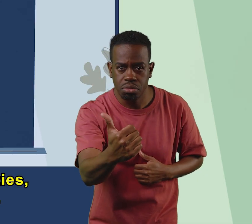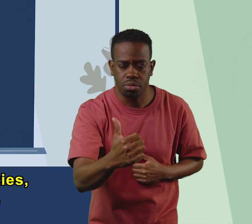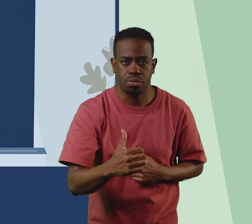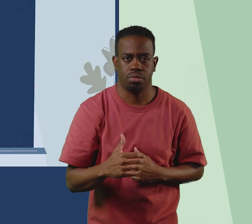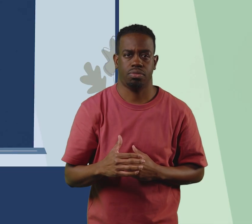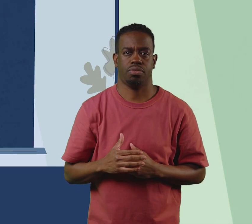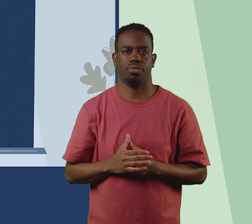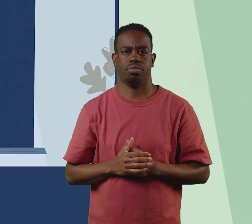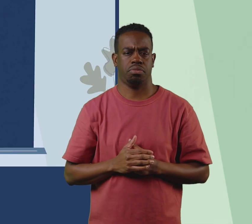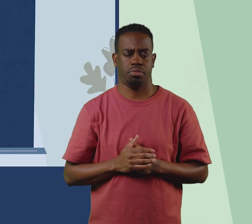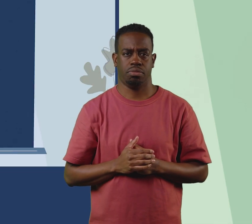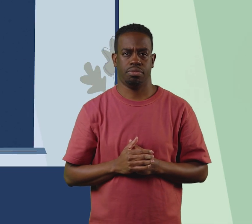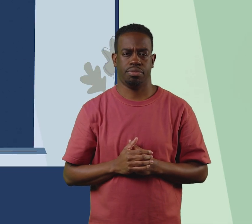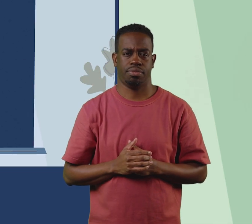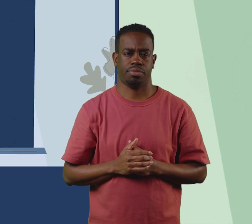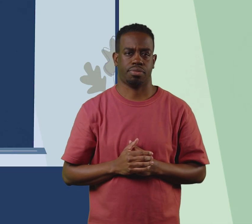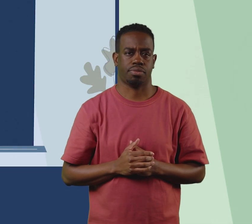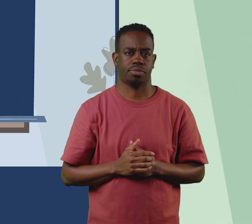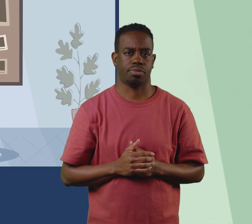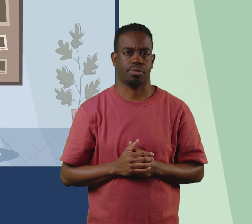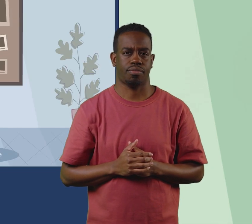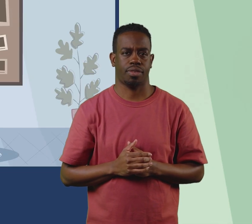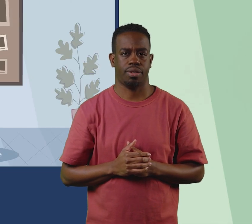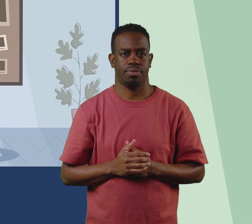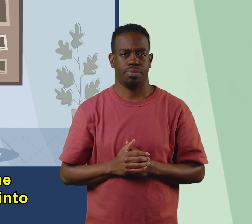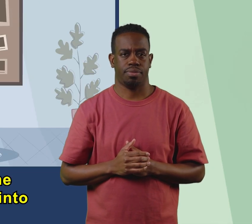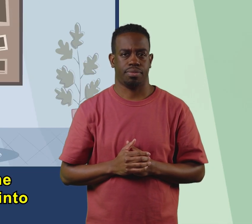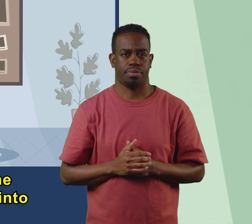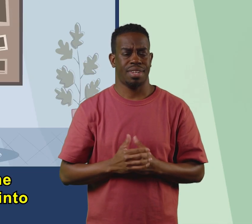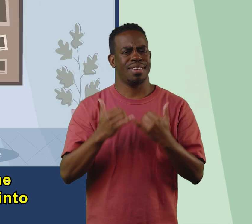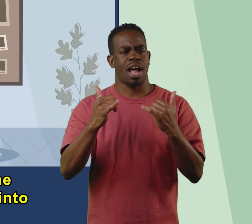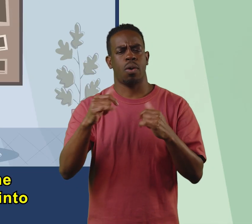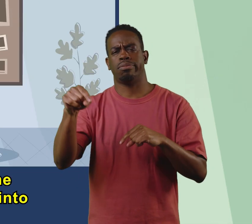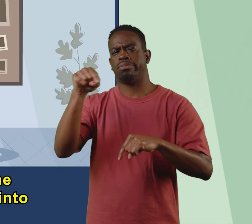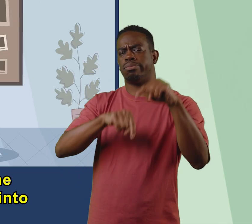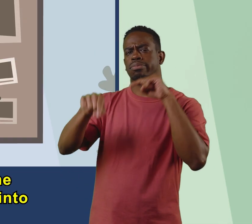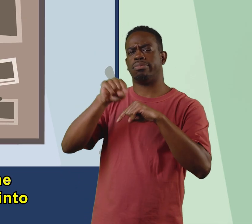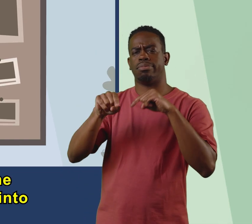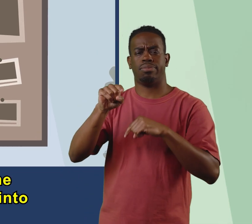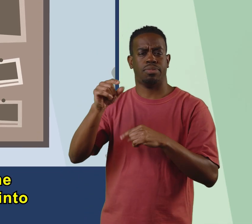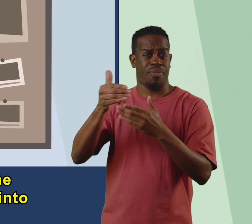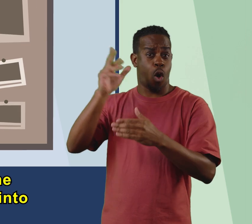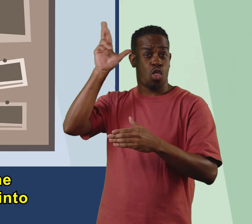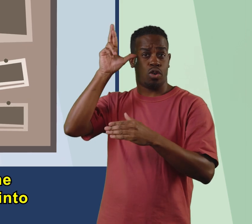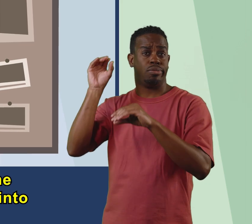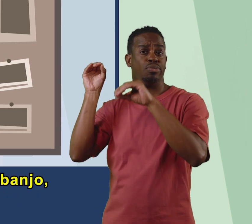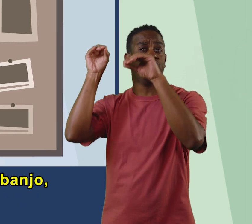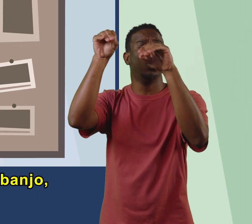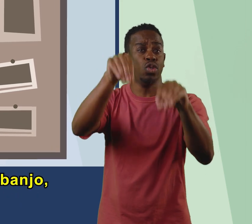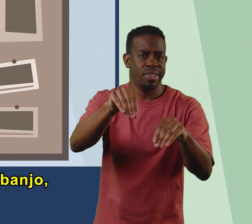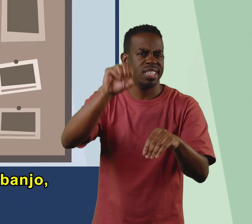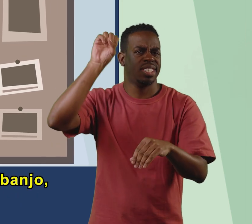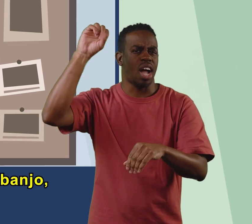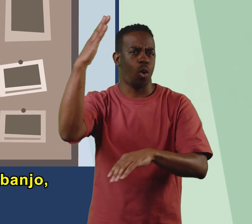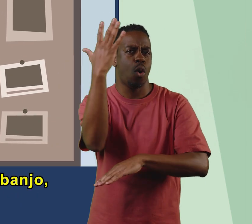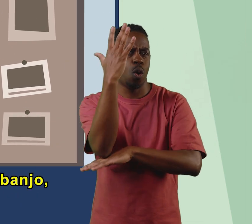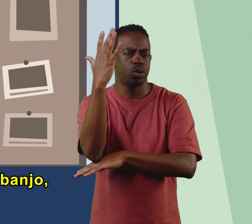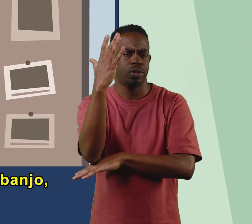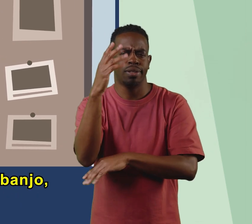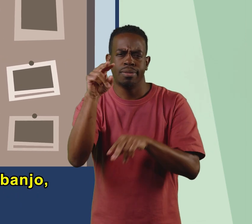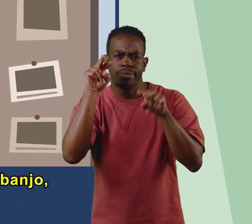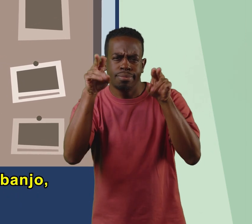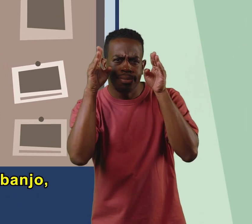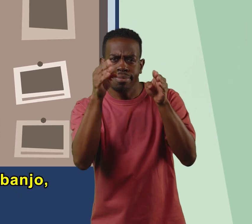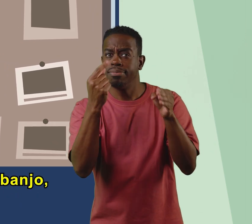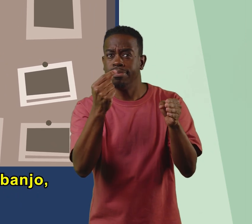by yourself. It's your choice. Let's go back to a time before Lorenzo moved into Sunny Oaks to see how